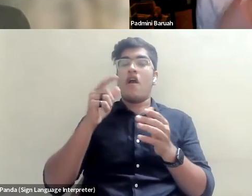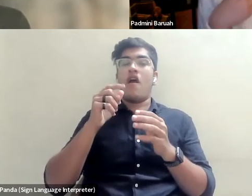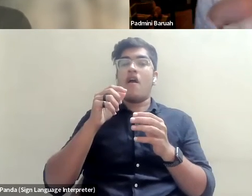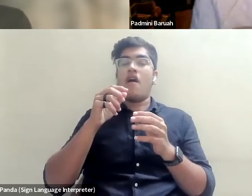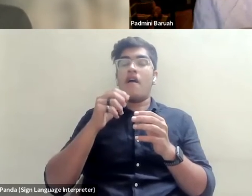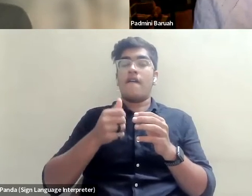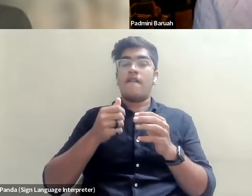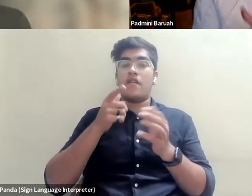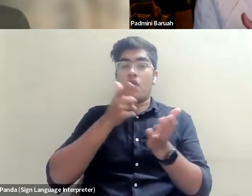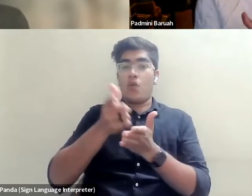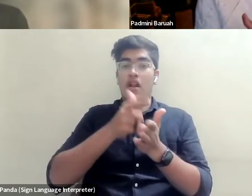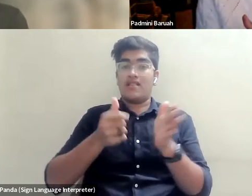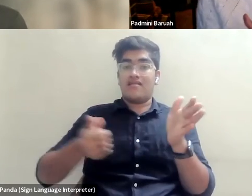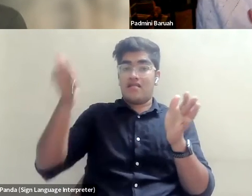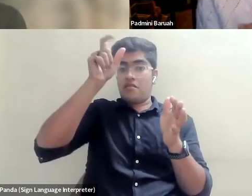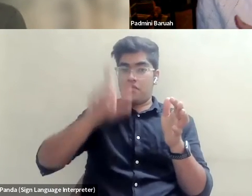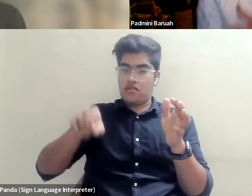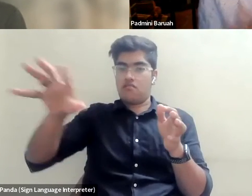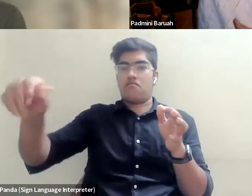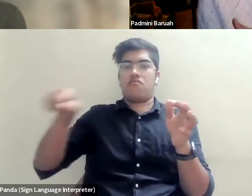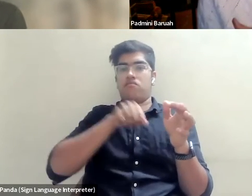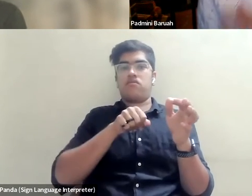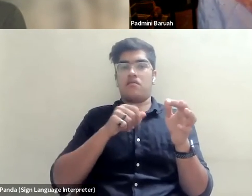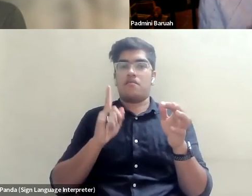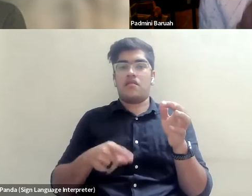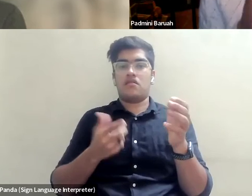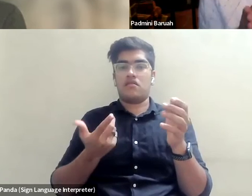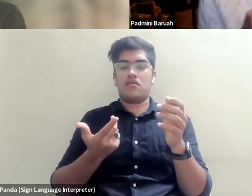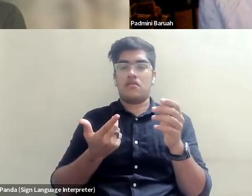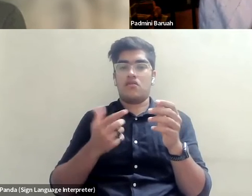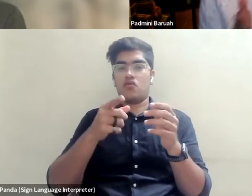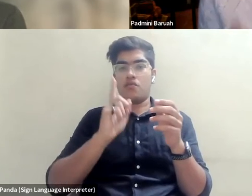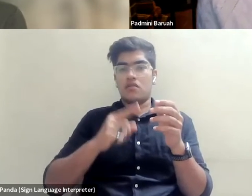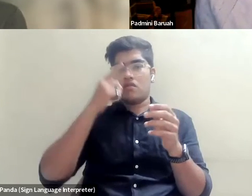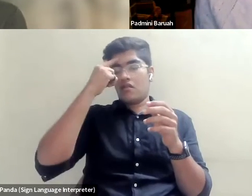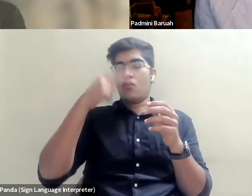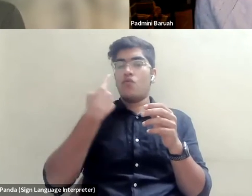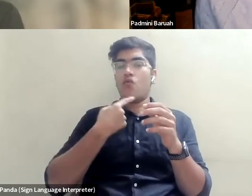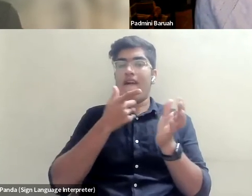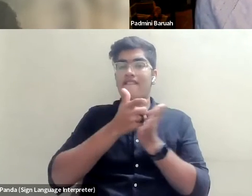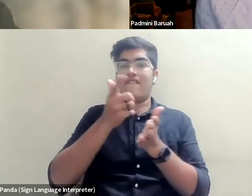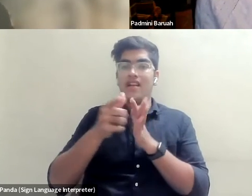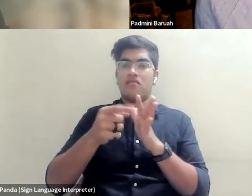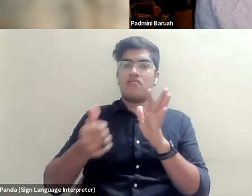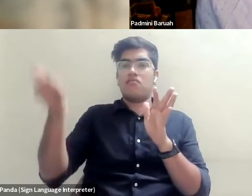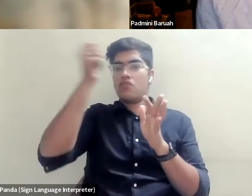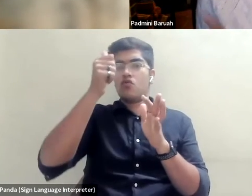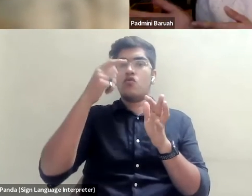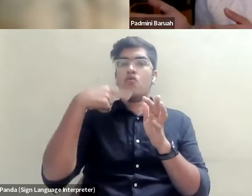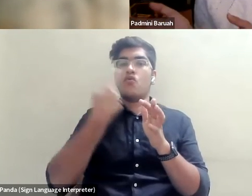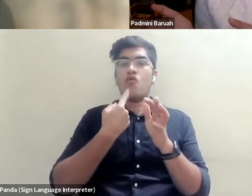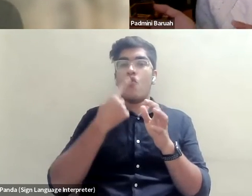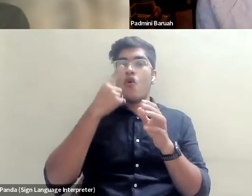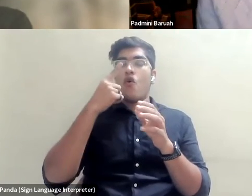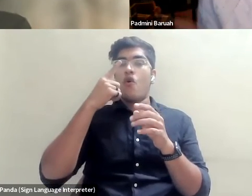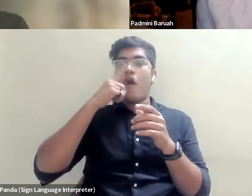over in front to testify. Now you can imagine that the village headman, who is from the female litigant's